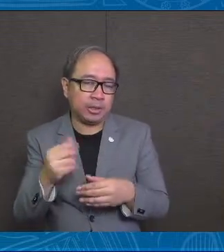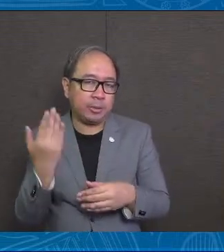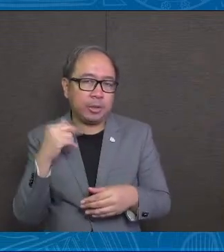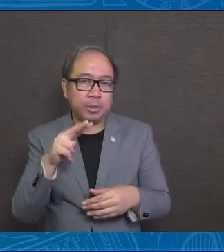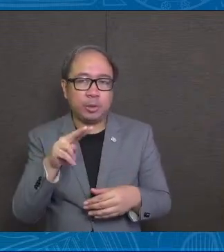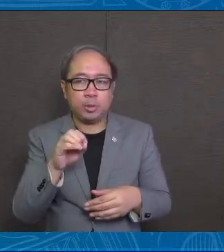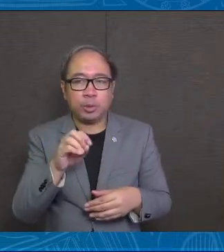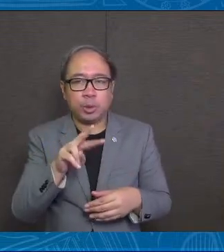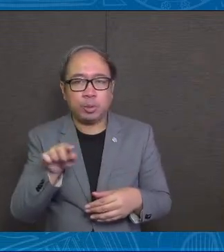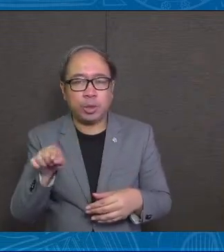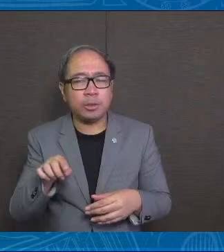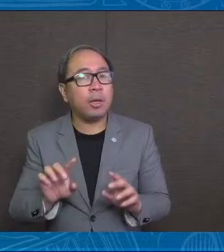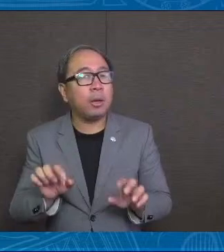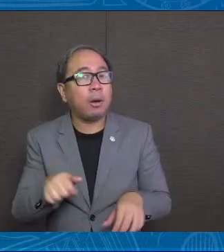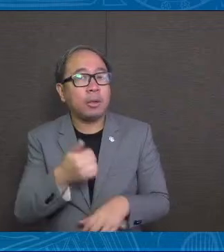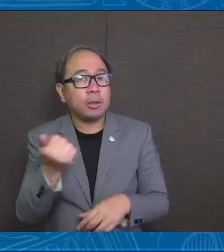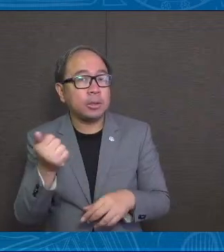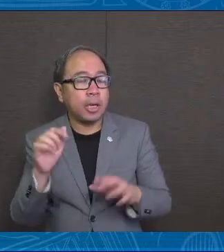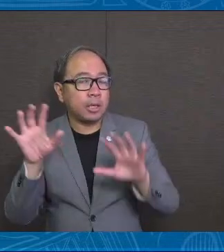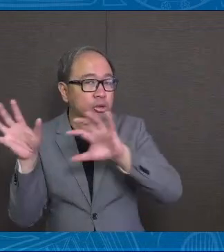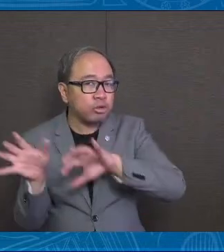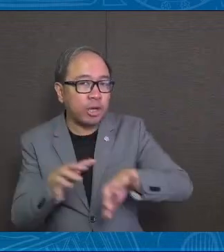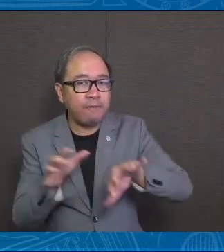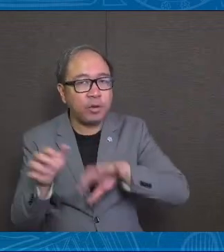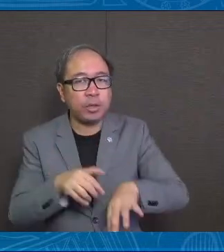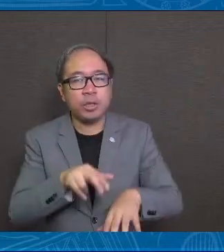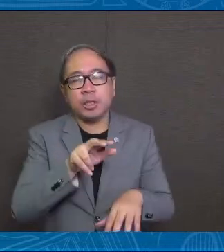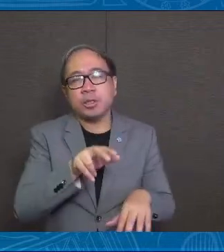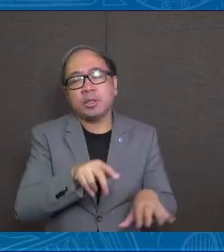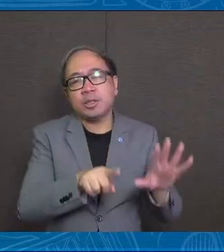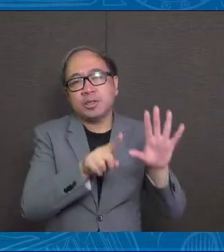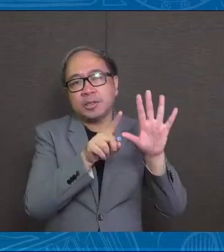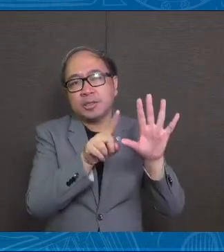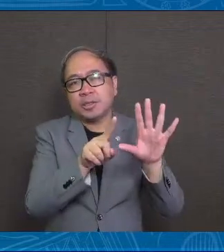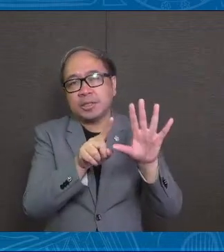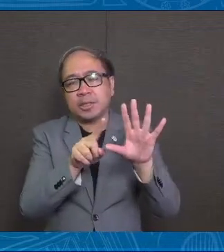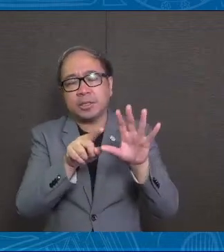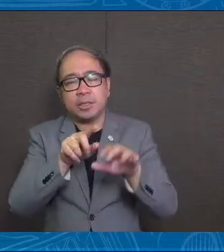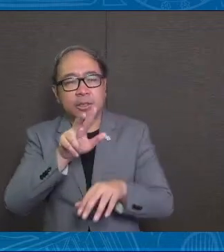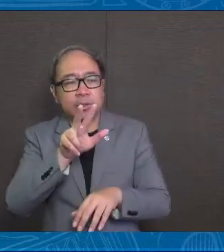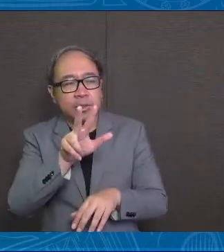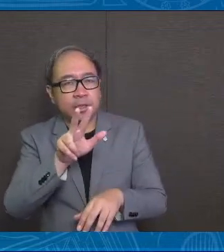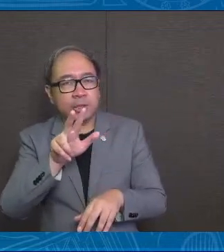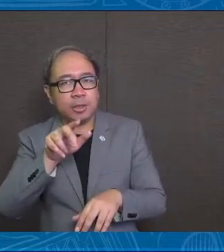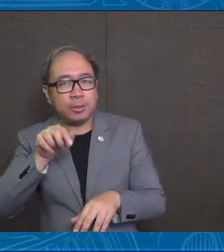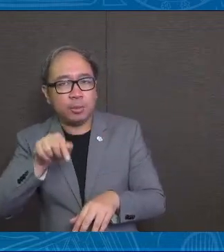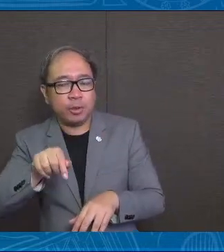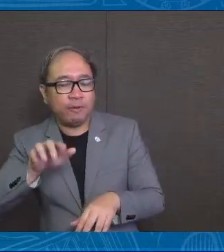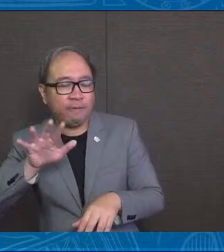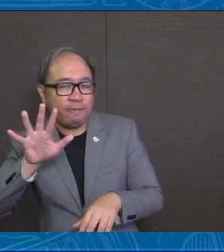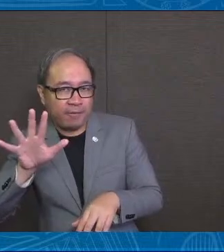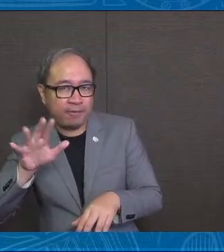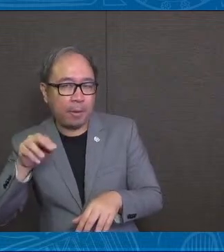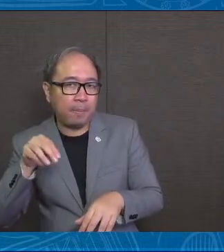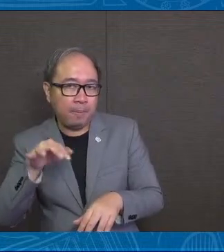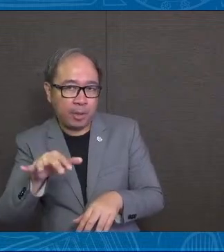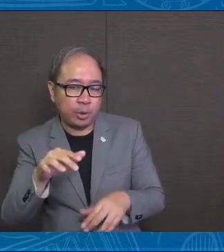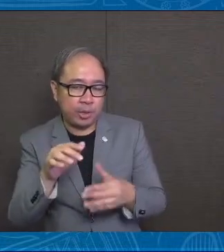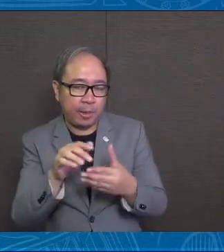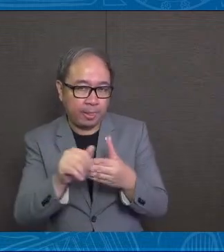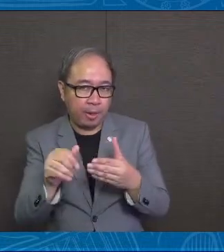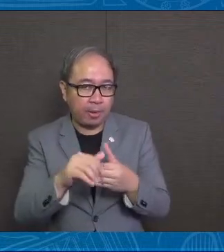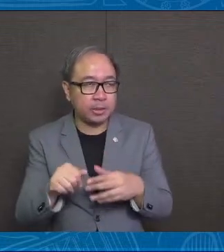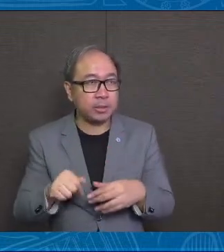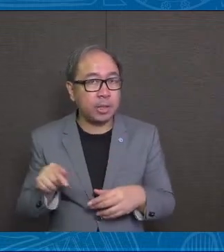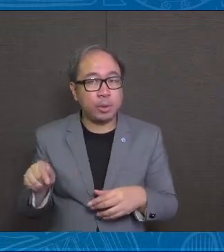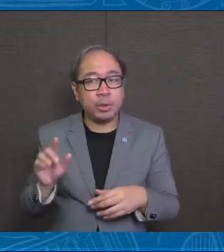Typhoon Odette or Rai was at $603.5 million US. That is why on the part of the DBM, the